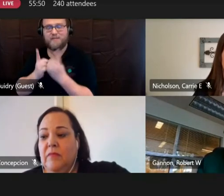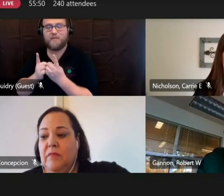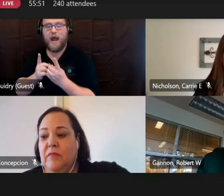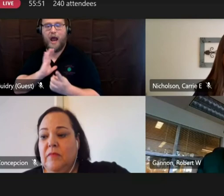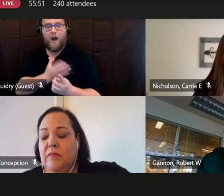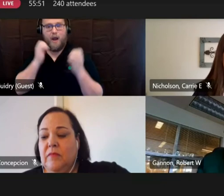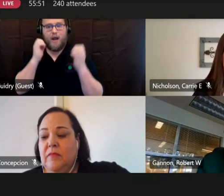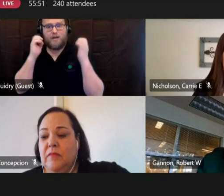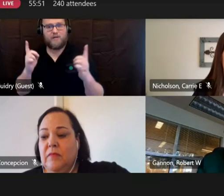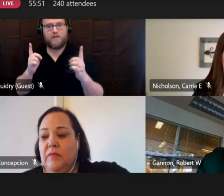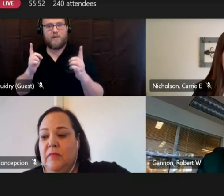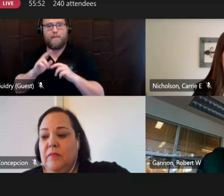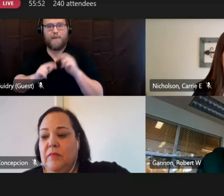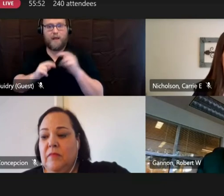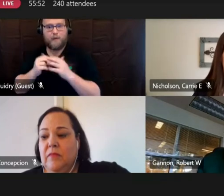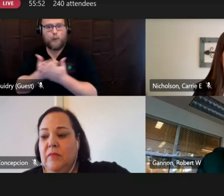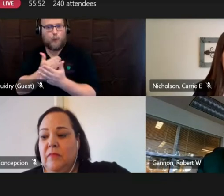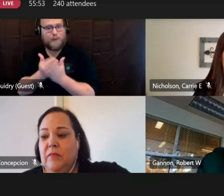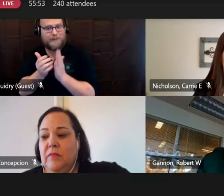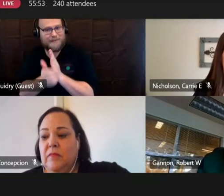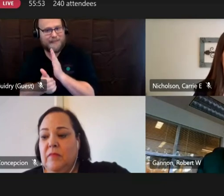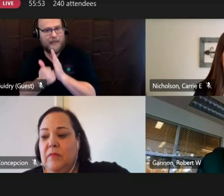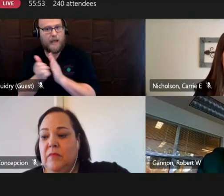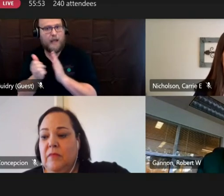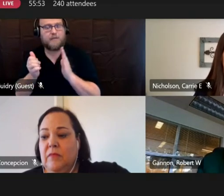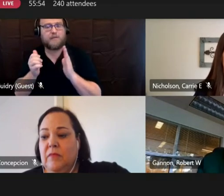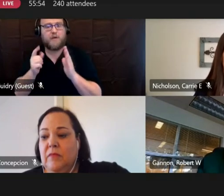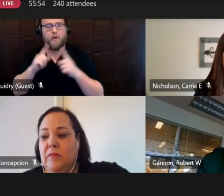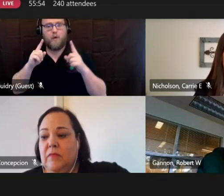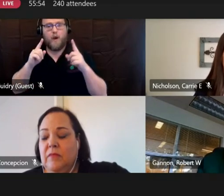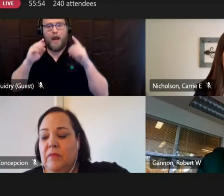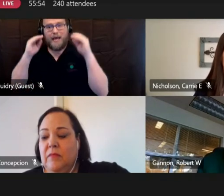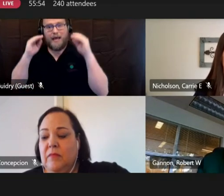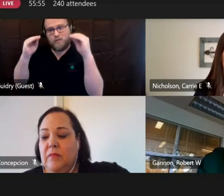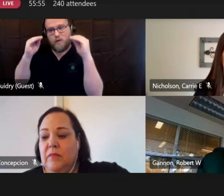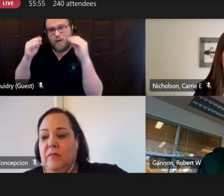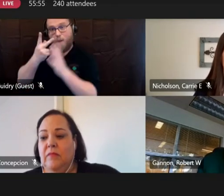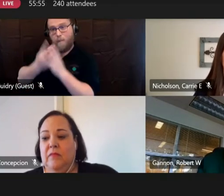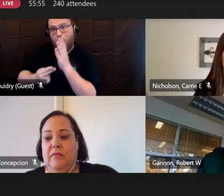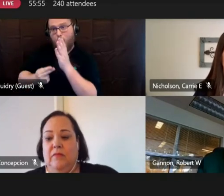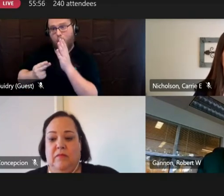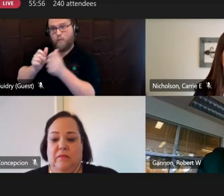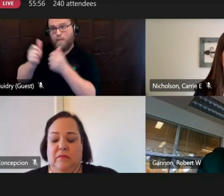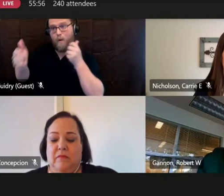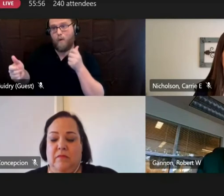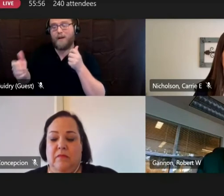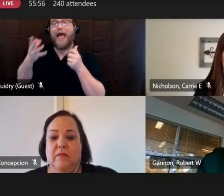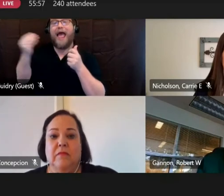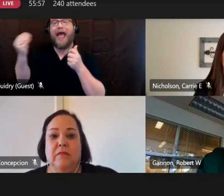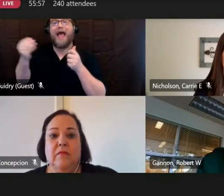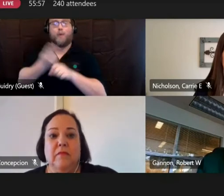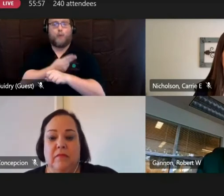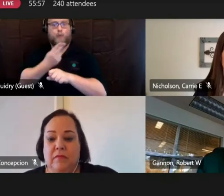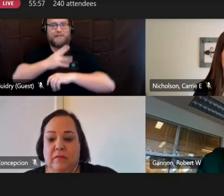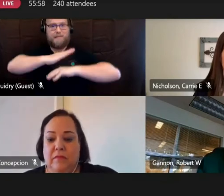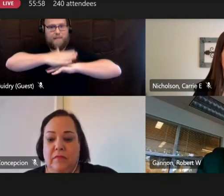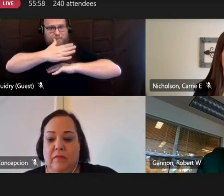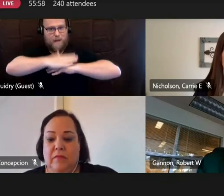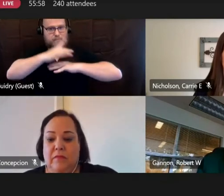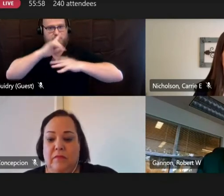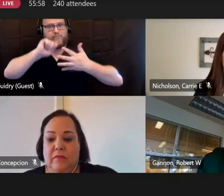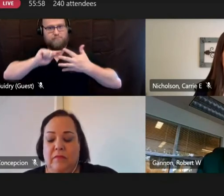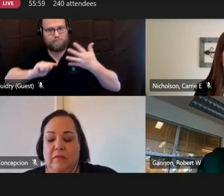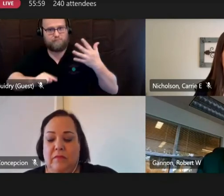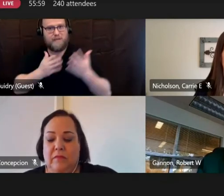able to give instruction that is both remotely, but also using the devices. And we want to be able to build upon that as we